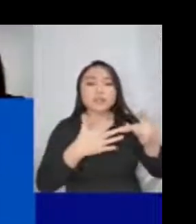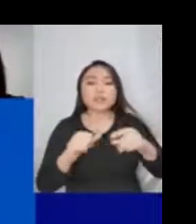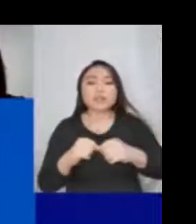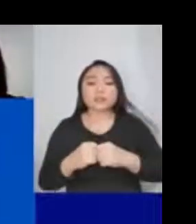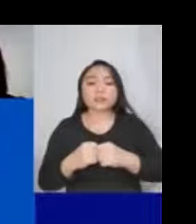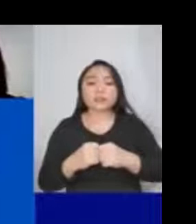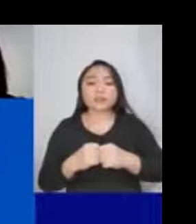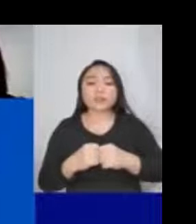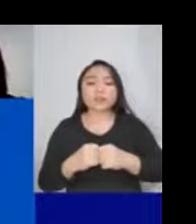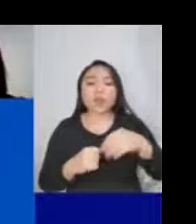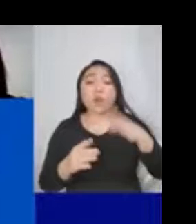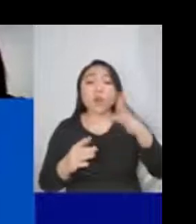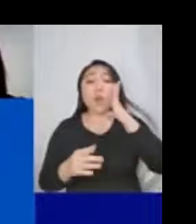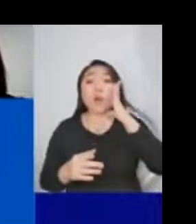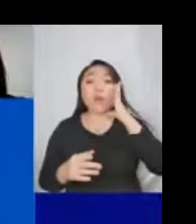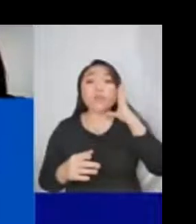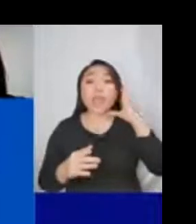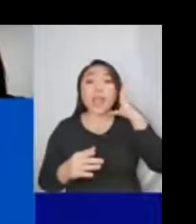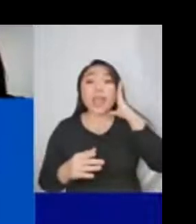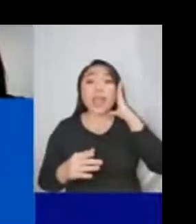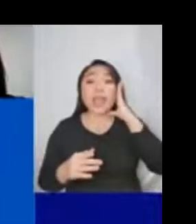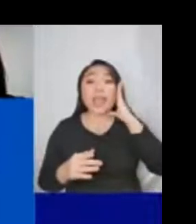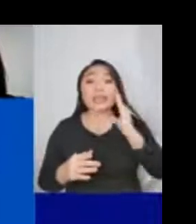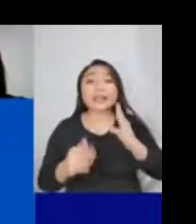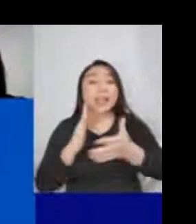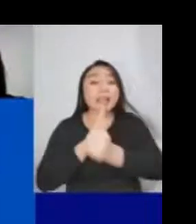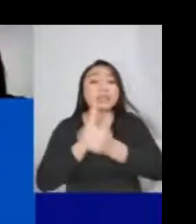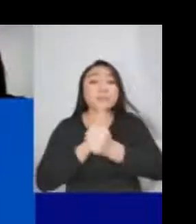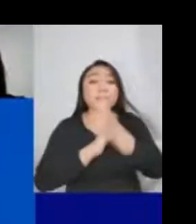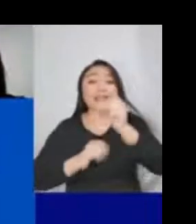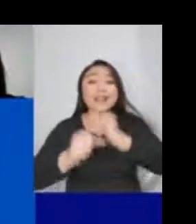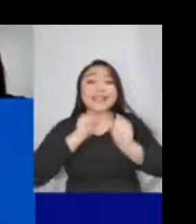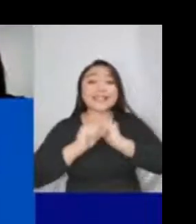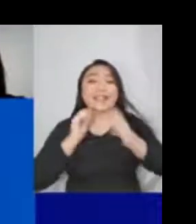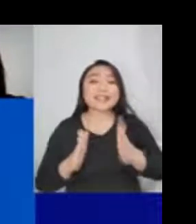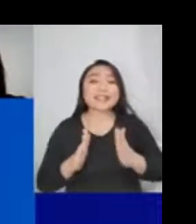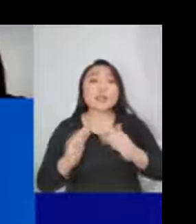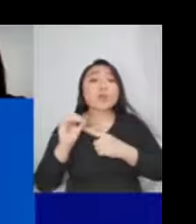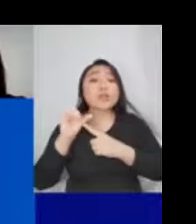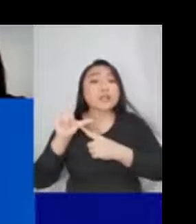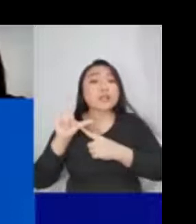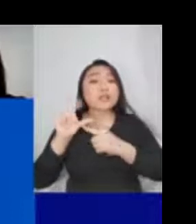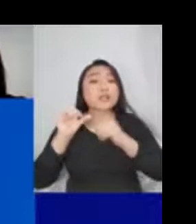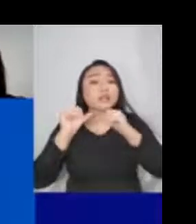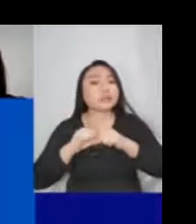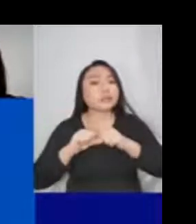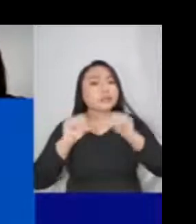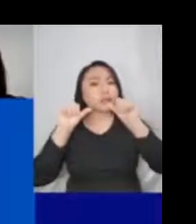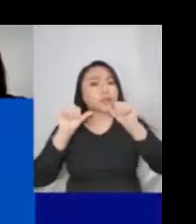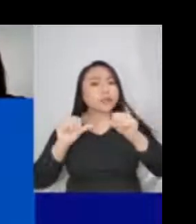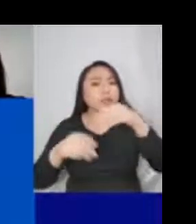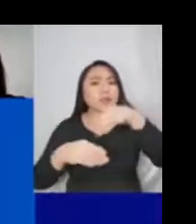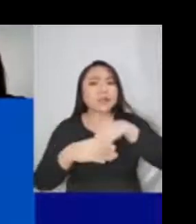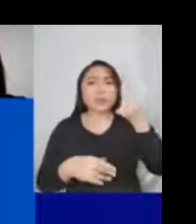PSTA. So this is a semi-annual publication of the DOST-STII, which features abstracts of local SNP